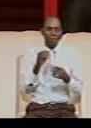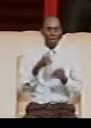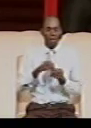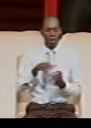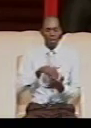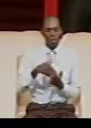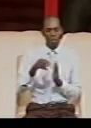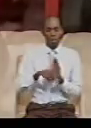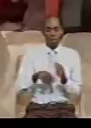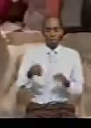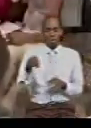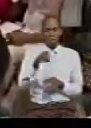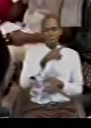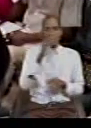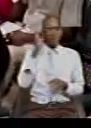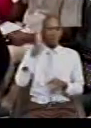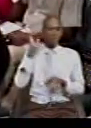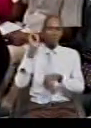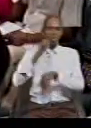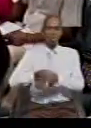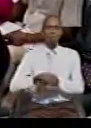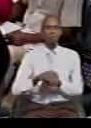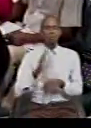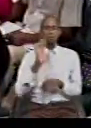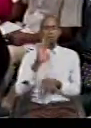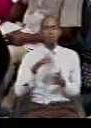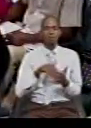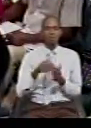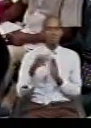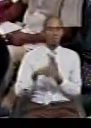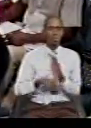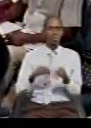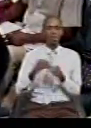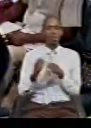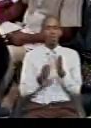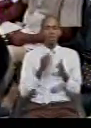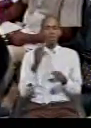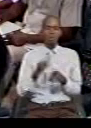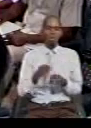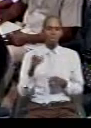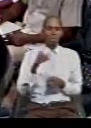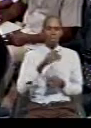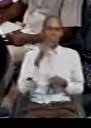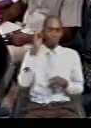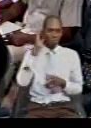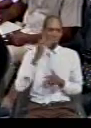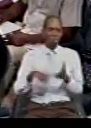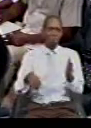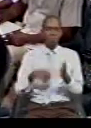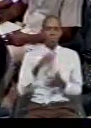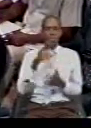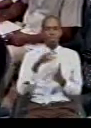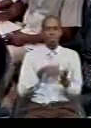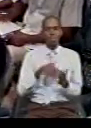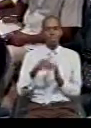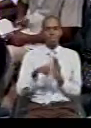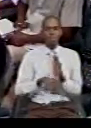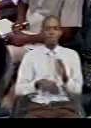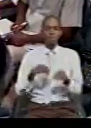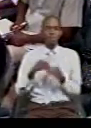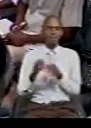overcome your weakness. He will overrule your weakness. You will be